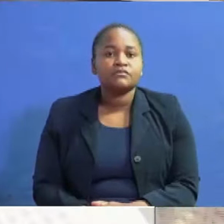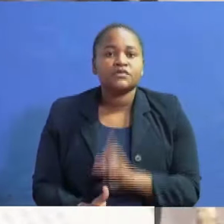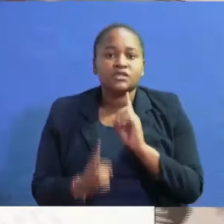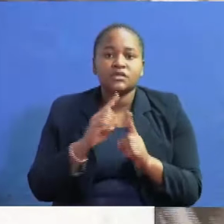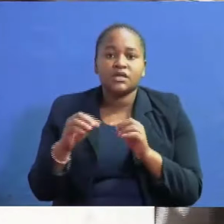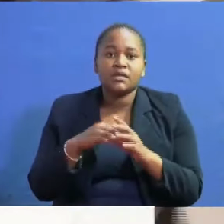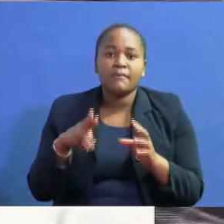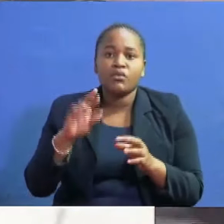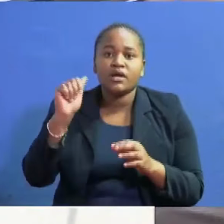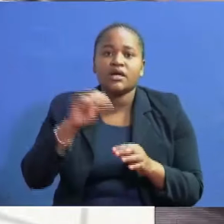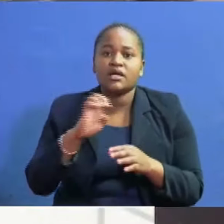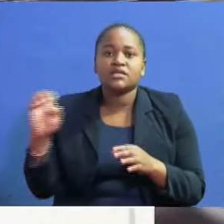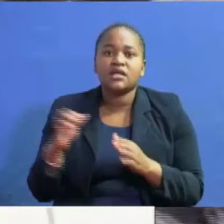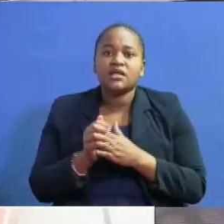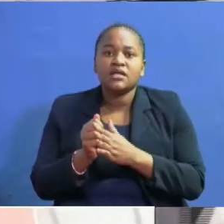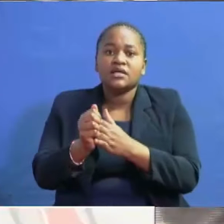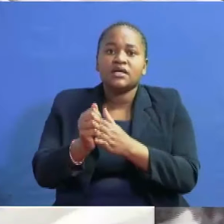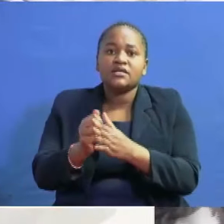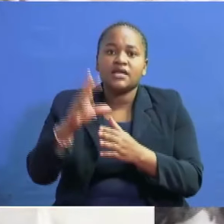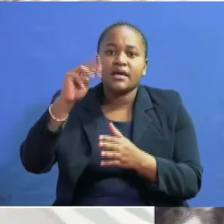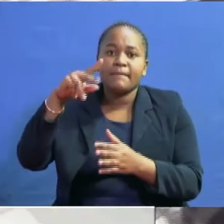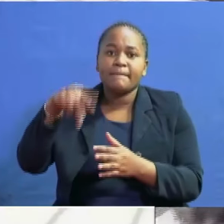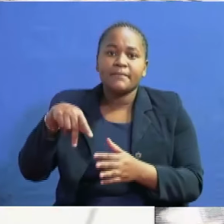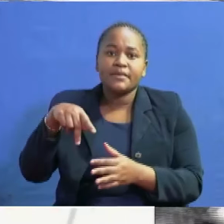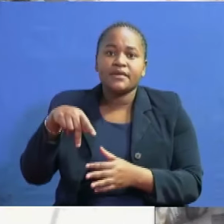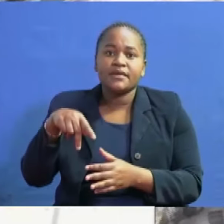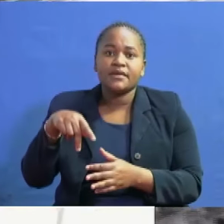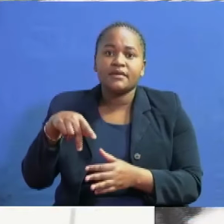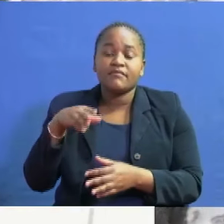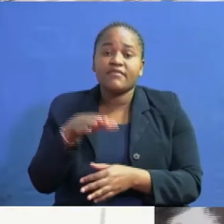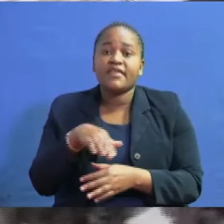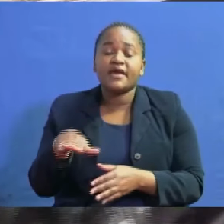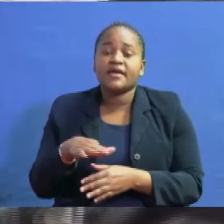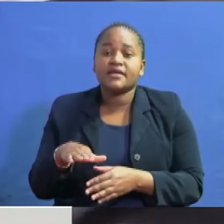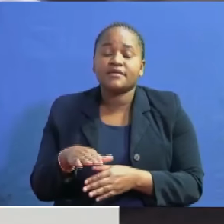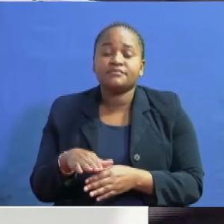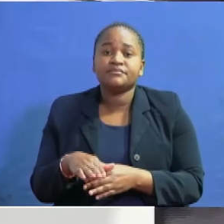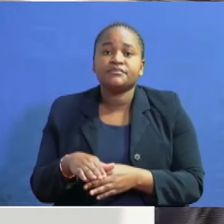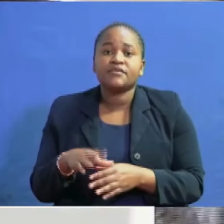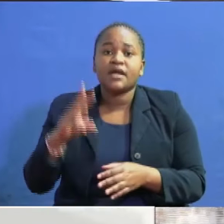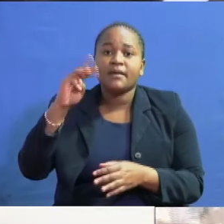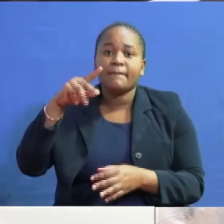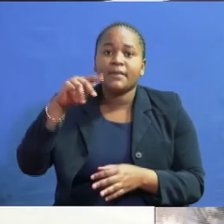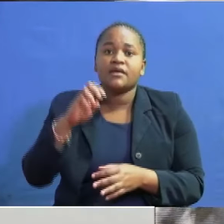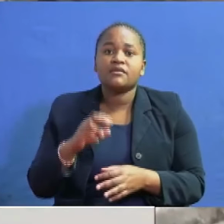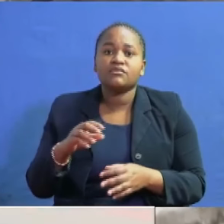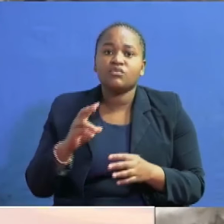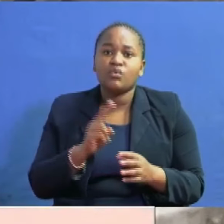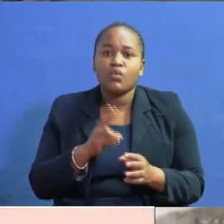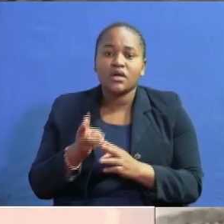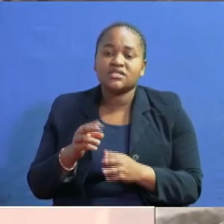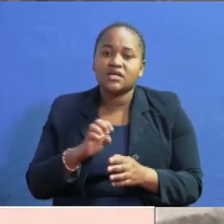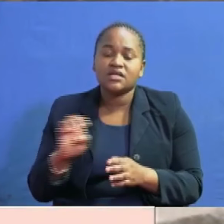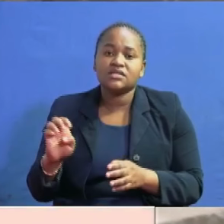Speaking in Bura East, leaders led by host member of parliament Salah Yakub, MP Lagdera Abdikadir Hussein, MP Wajia East Adan Daud, and